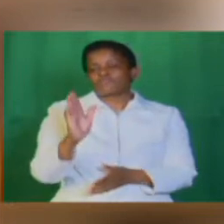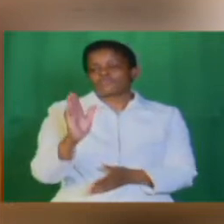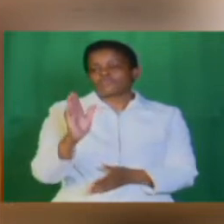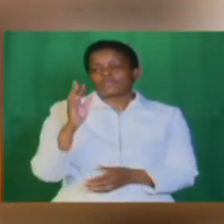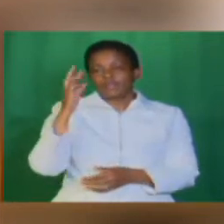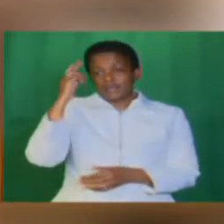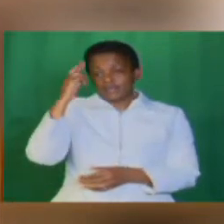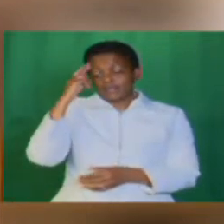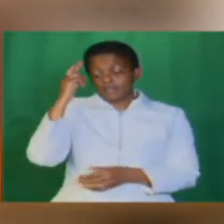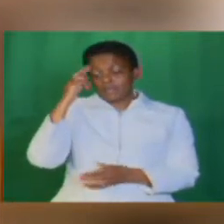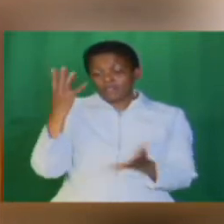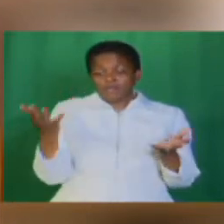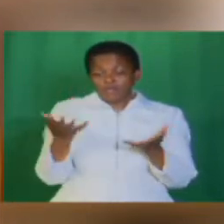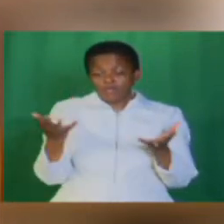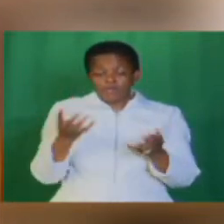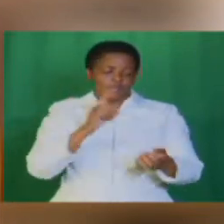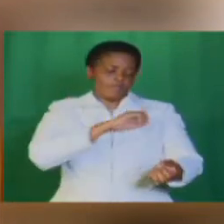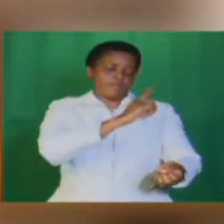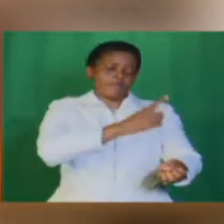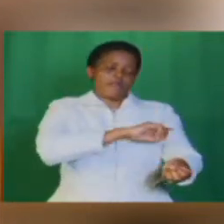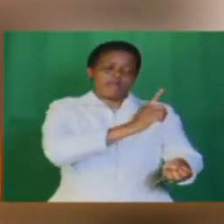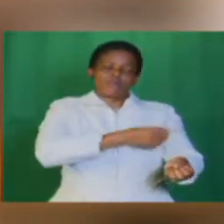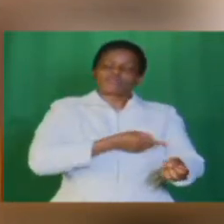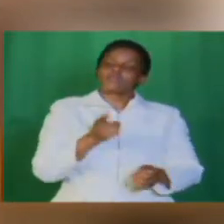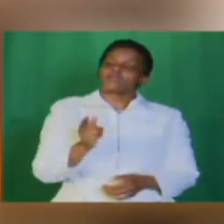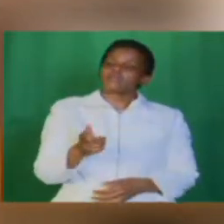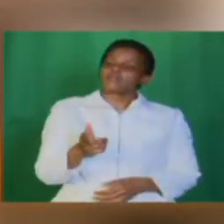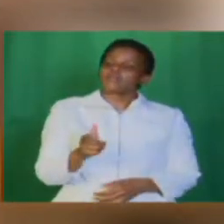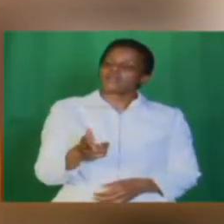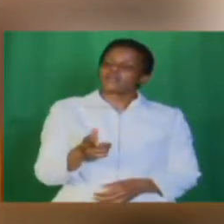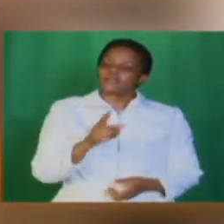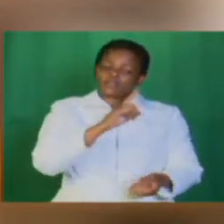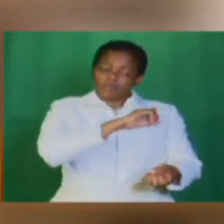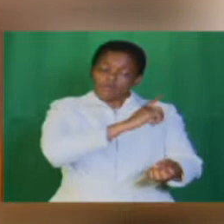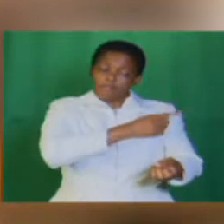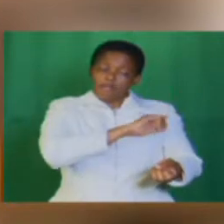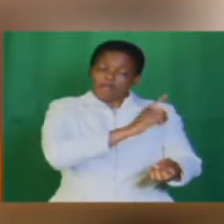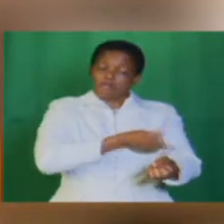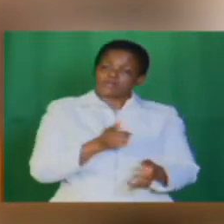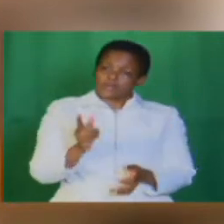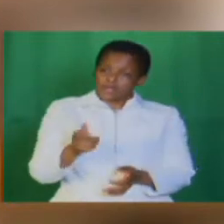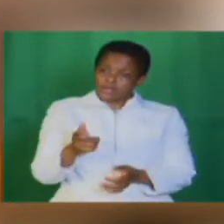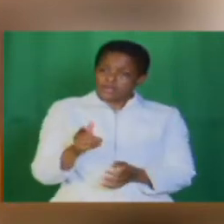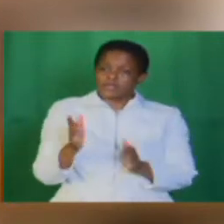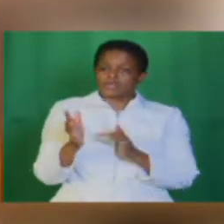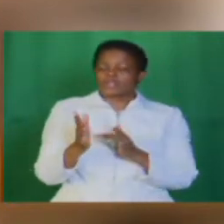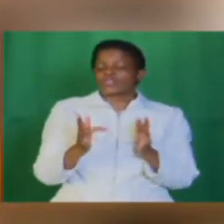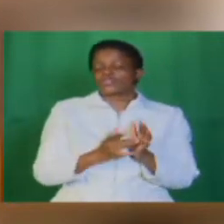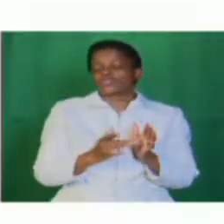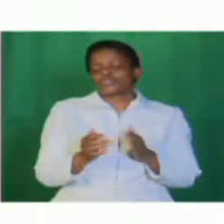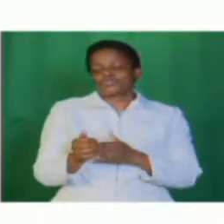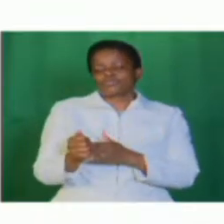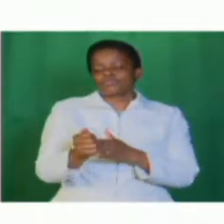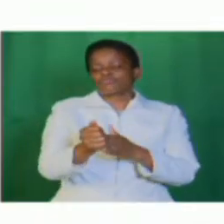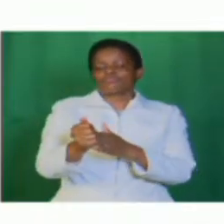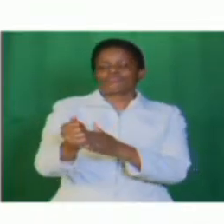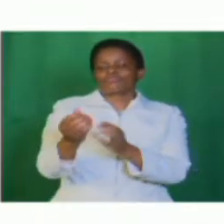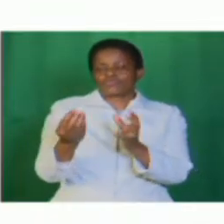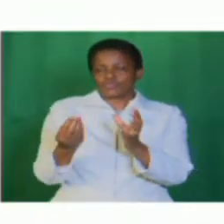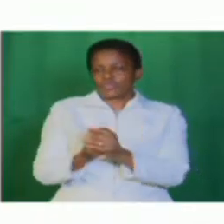Remember, they were in the mountain in Galilee. So he led them out as far as